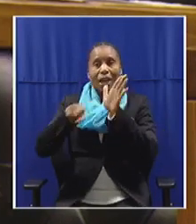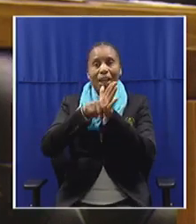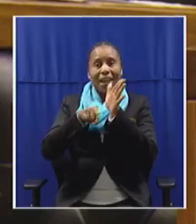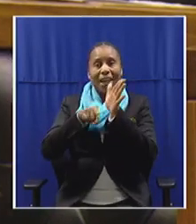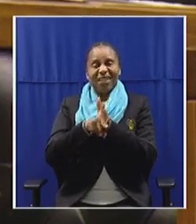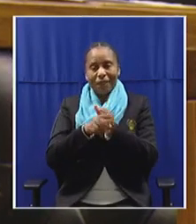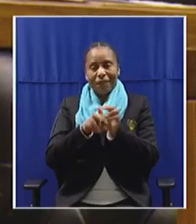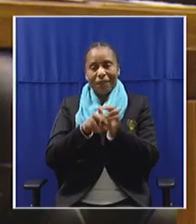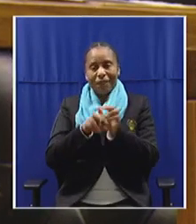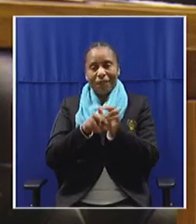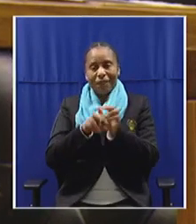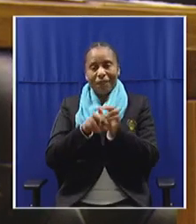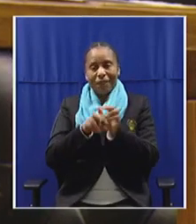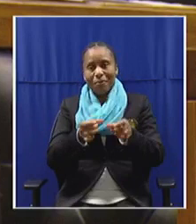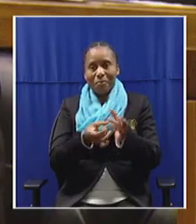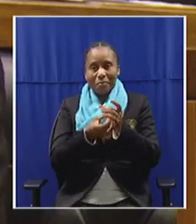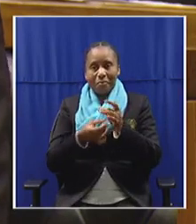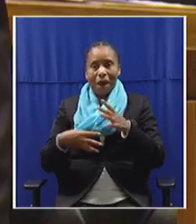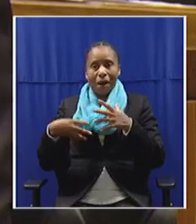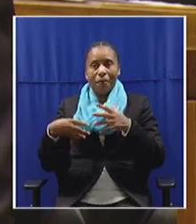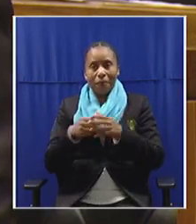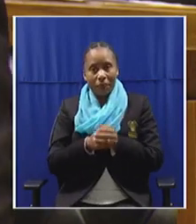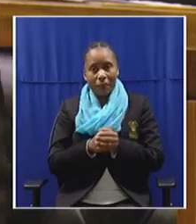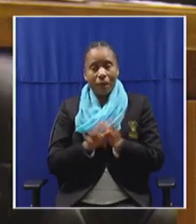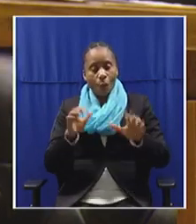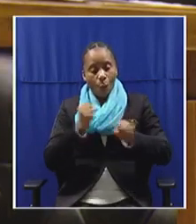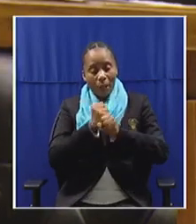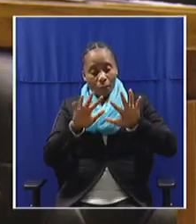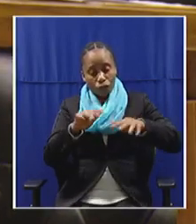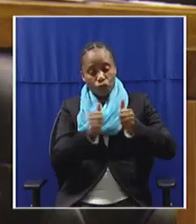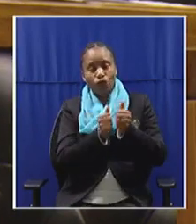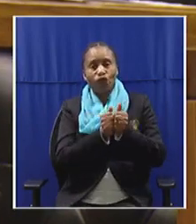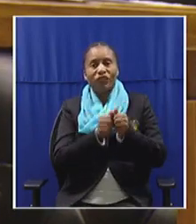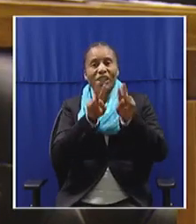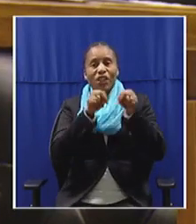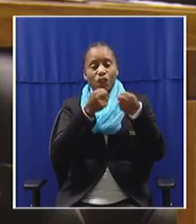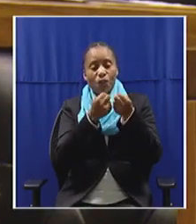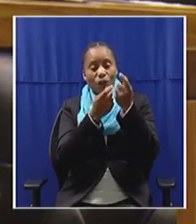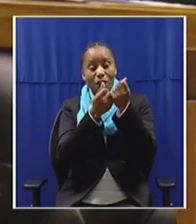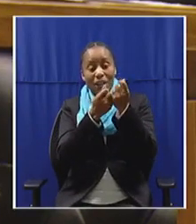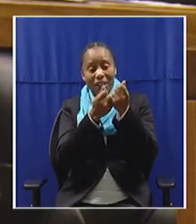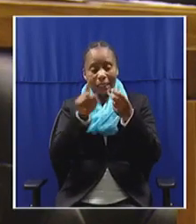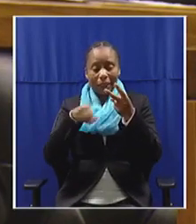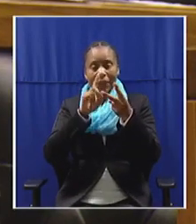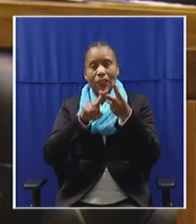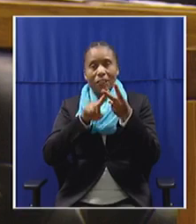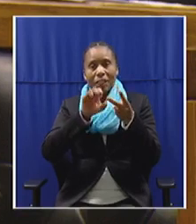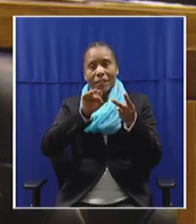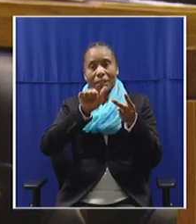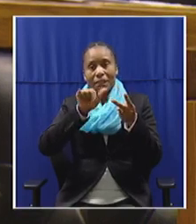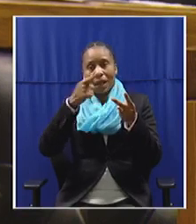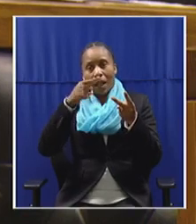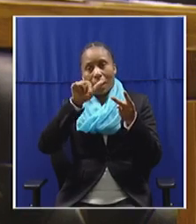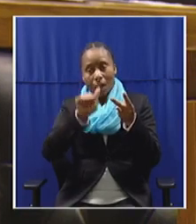outcomes. In collaboration with National Treasury and SALGA, COCTA is